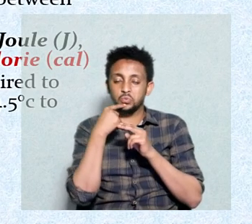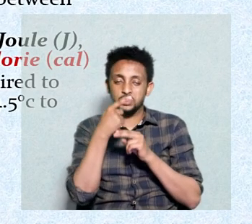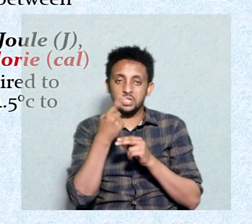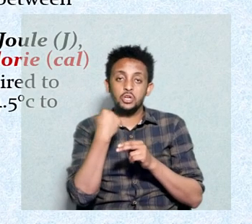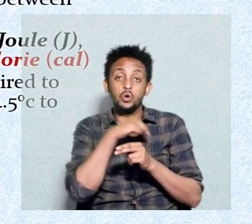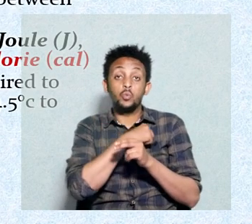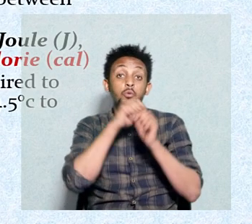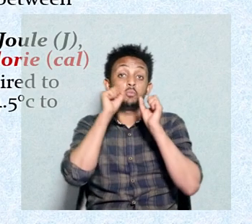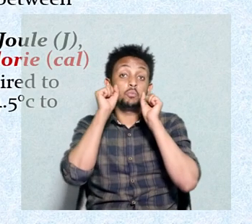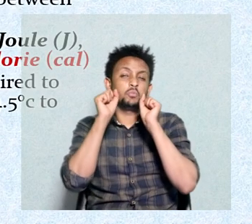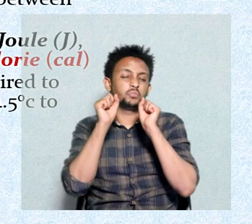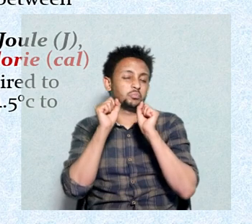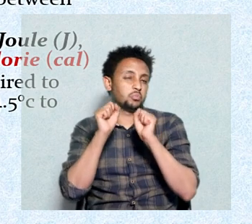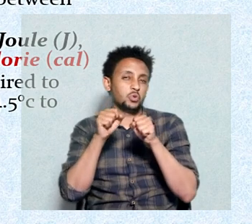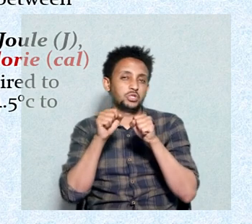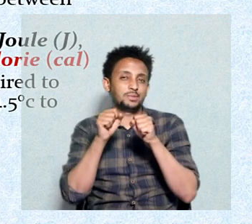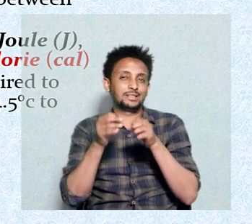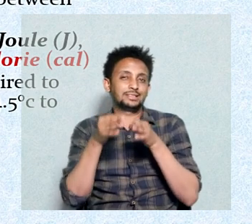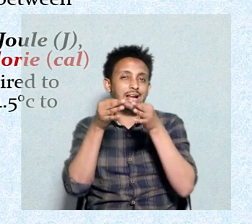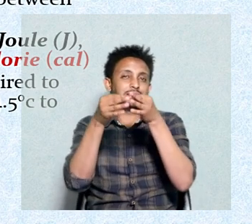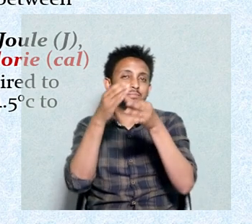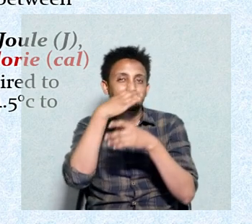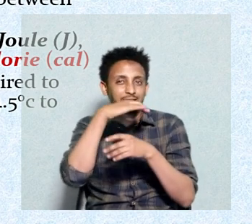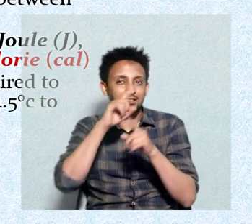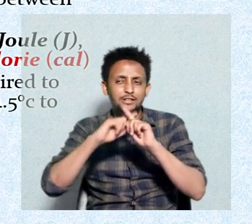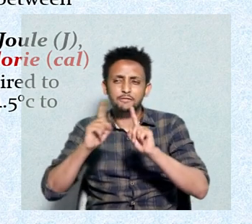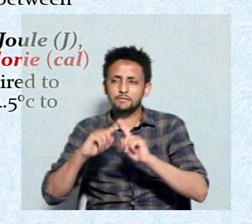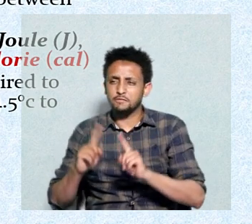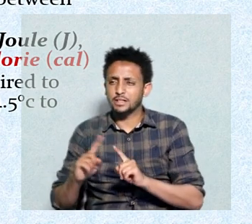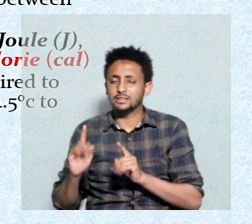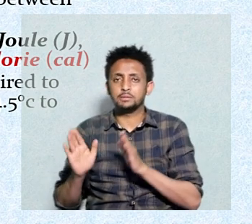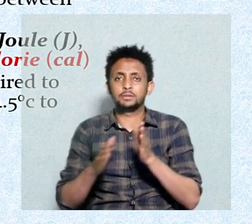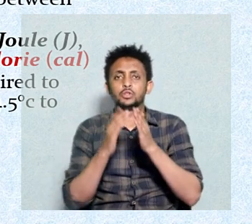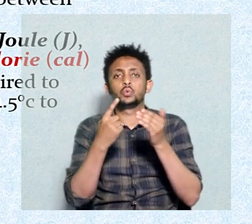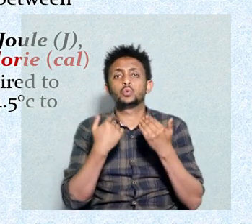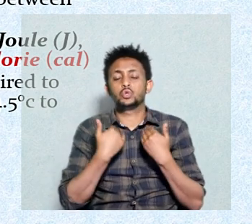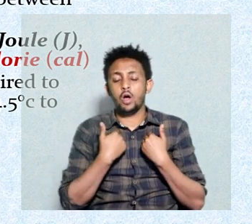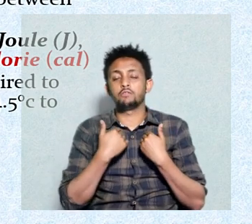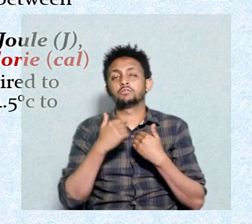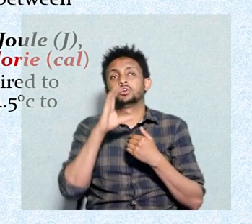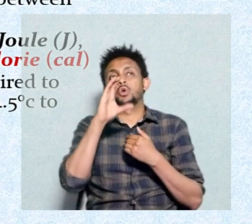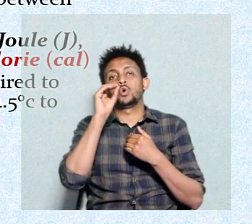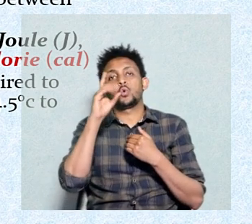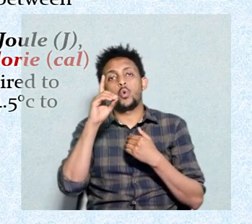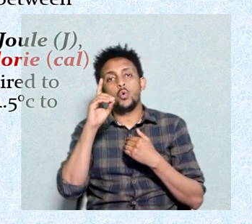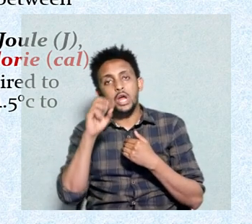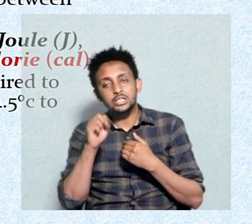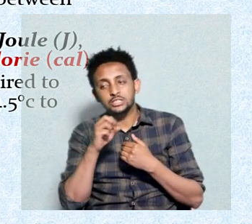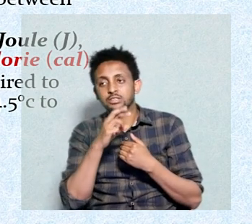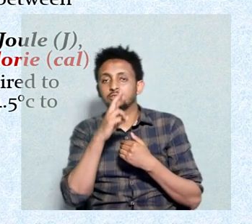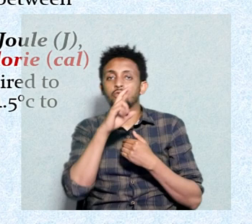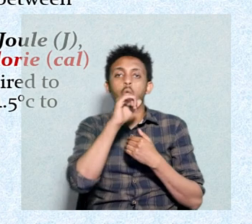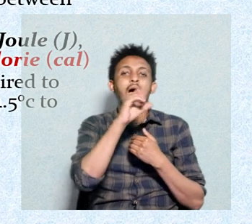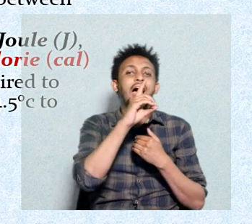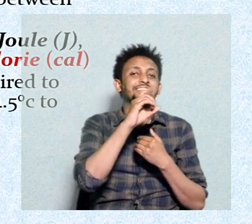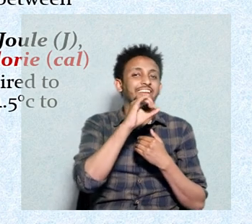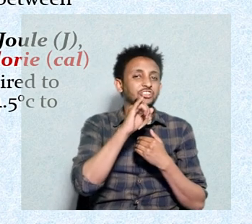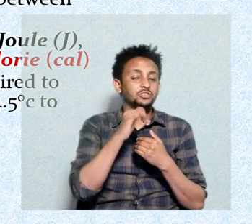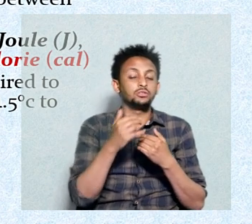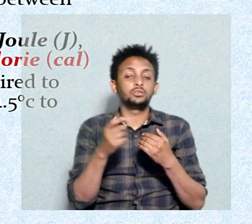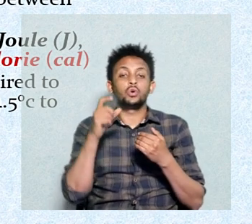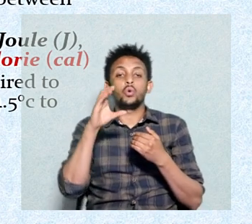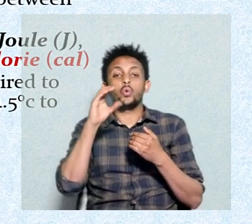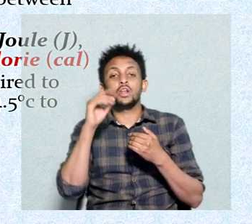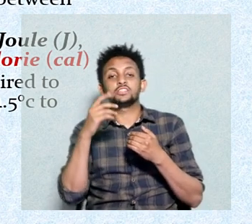then it's possible to transmit heat in different methods. We have conduction, convection, and radiation, and so on. Conduction